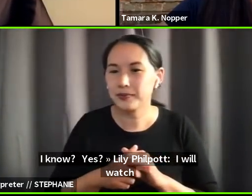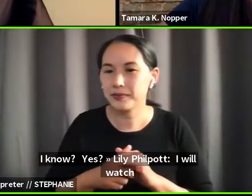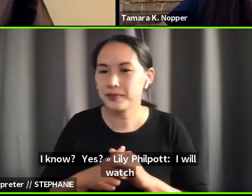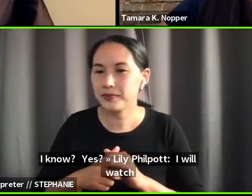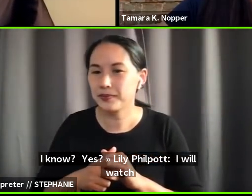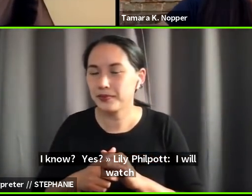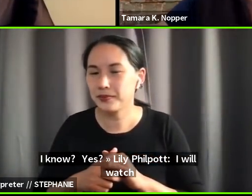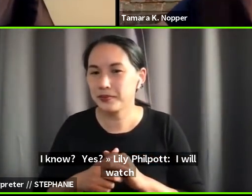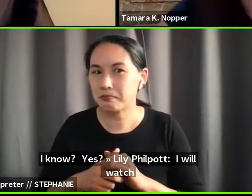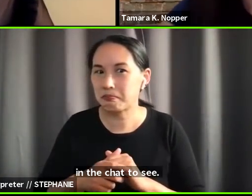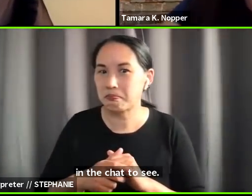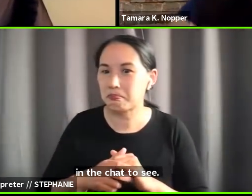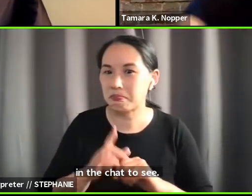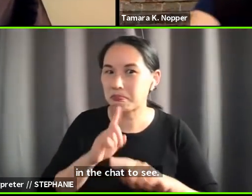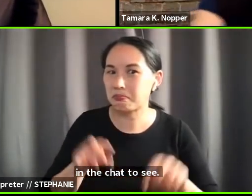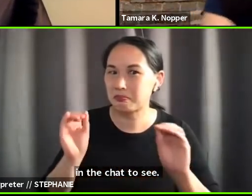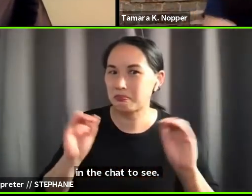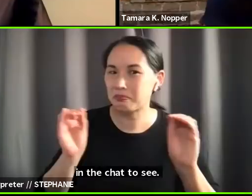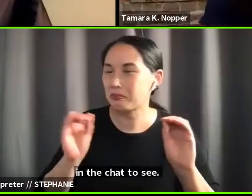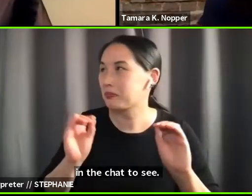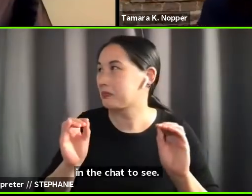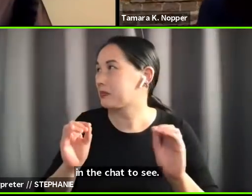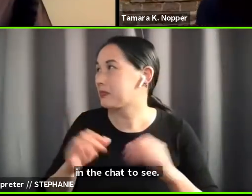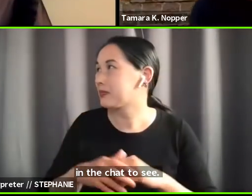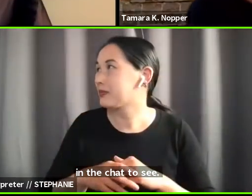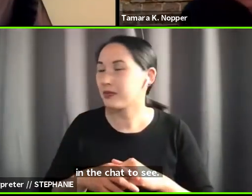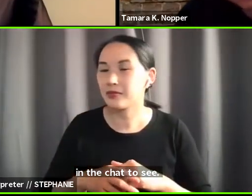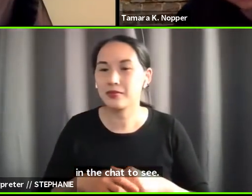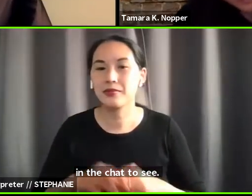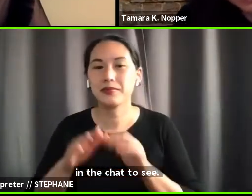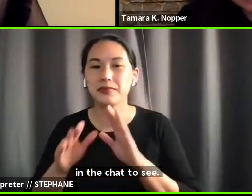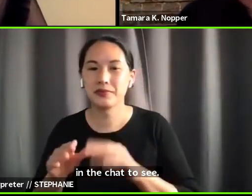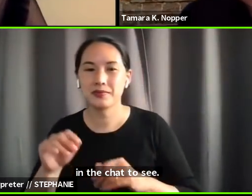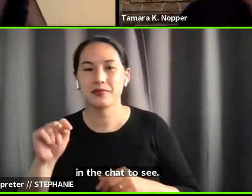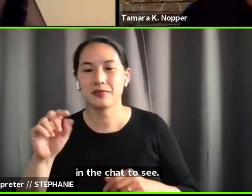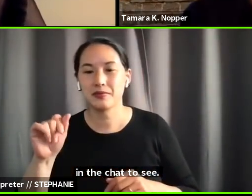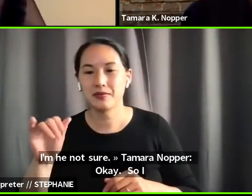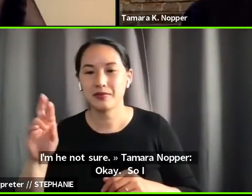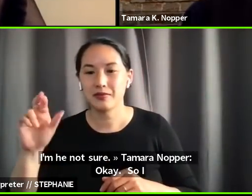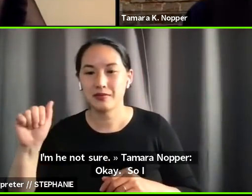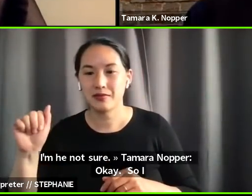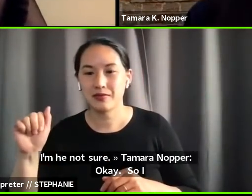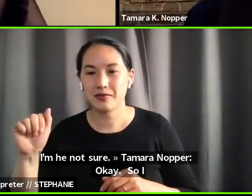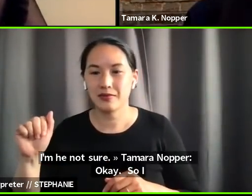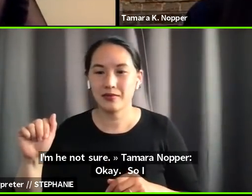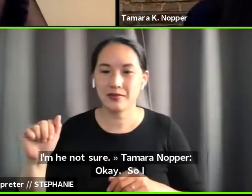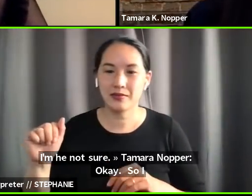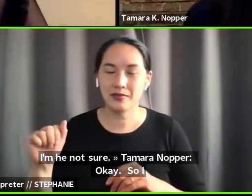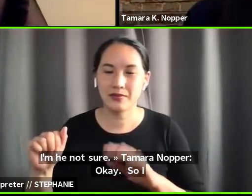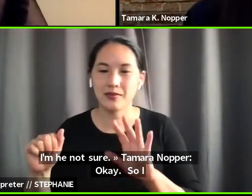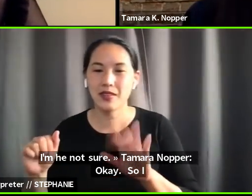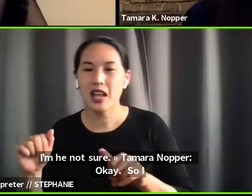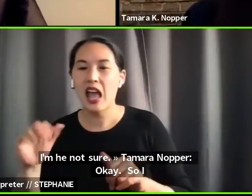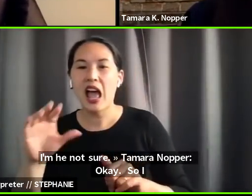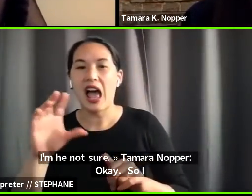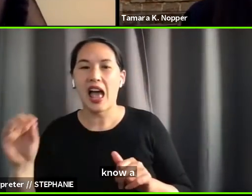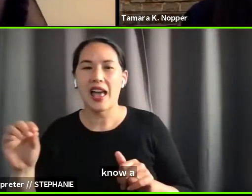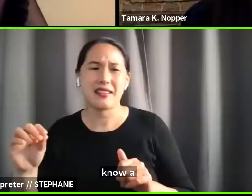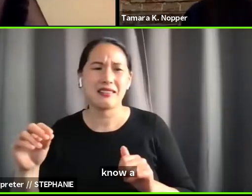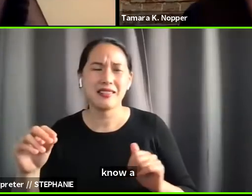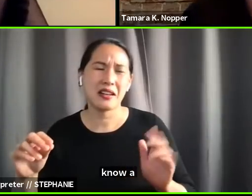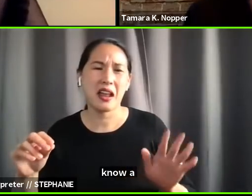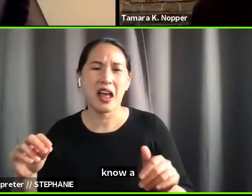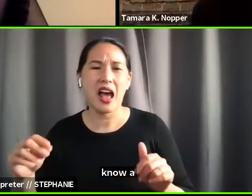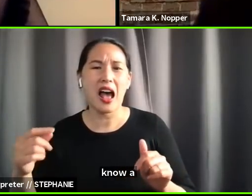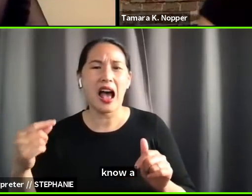I'm not sure. Okay, so I know a Robert Chung. He was great, and and I think this is the Robert Chung I know. He